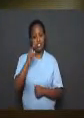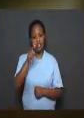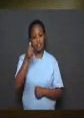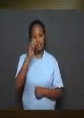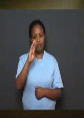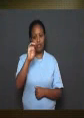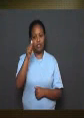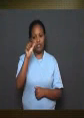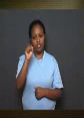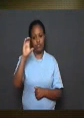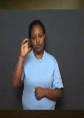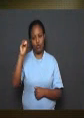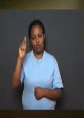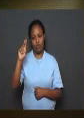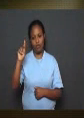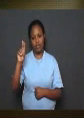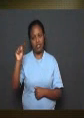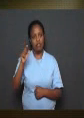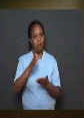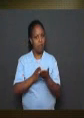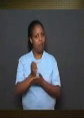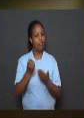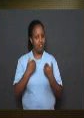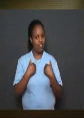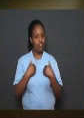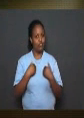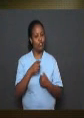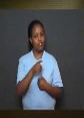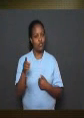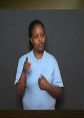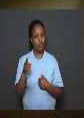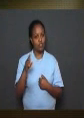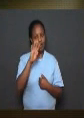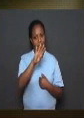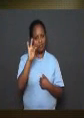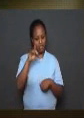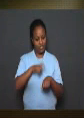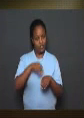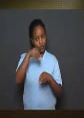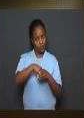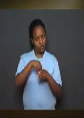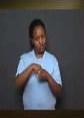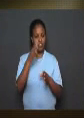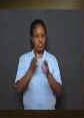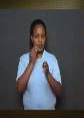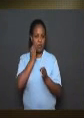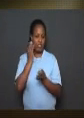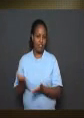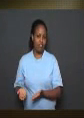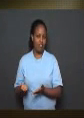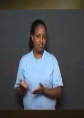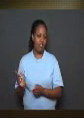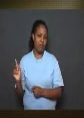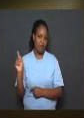According to Habeas Corpus, you have the right to be charged within 48